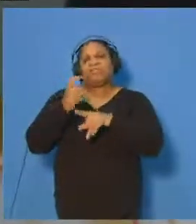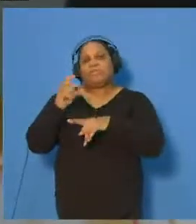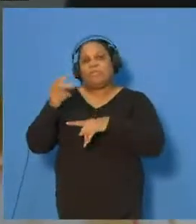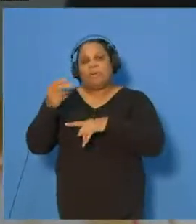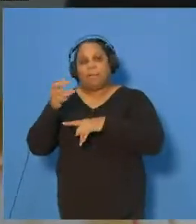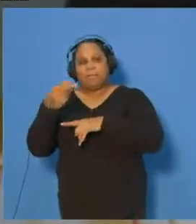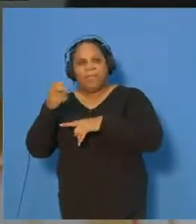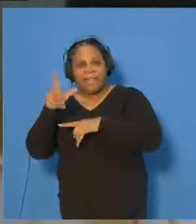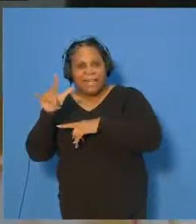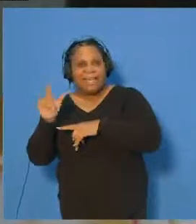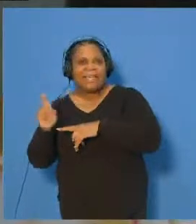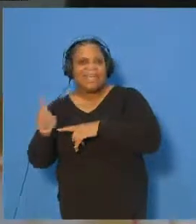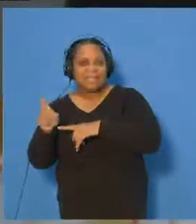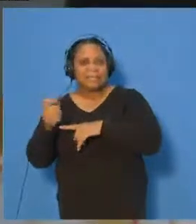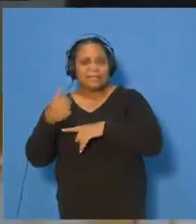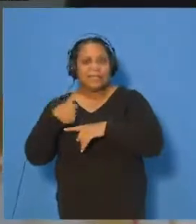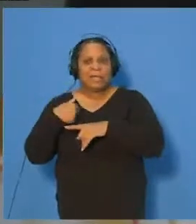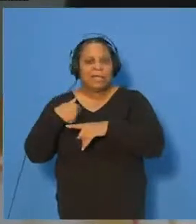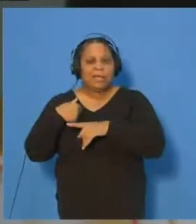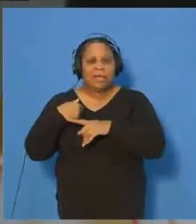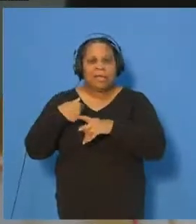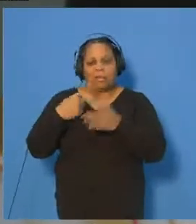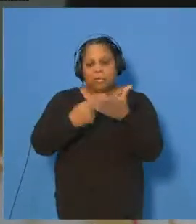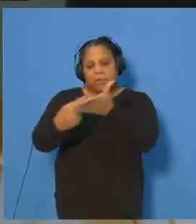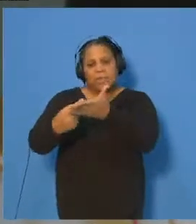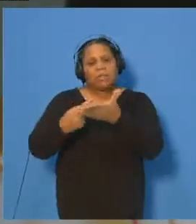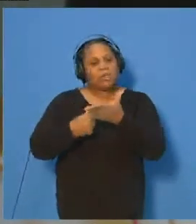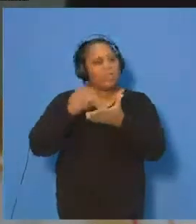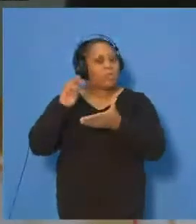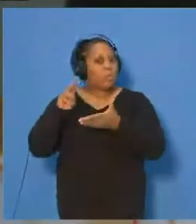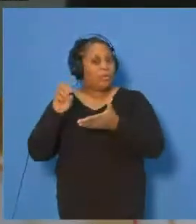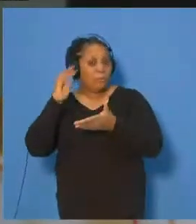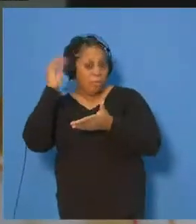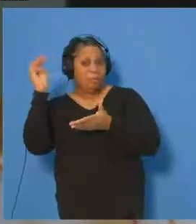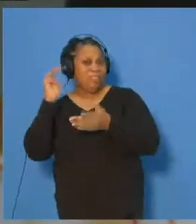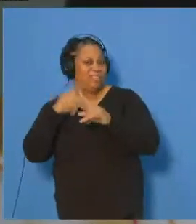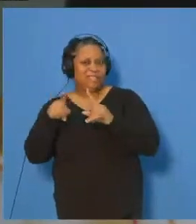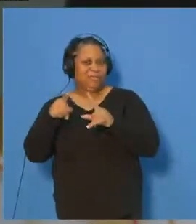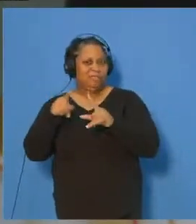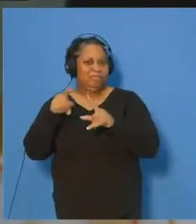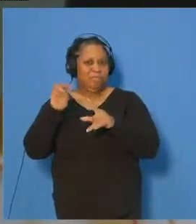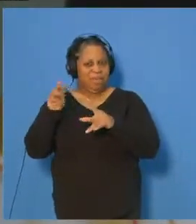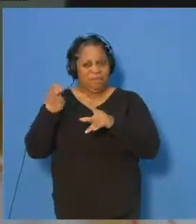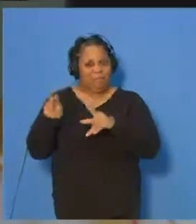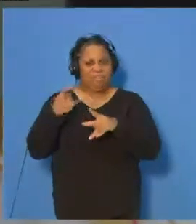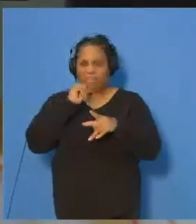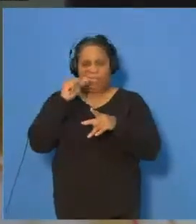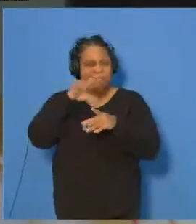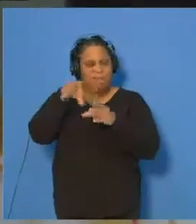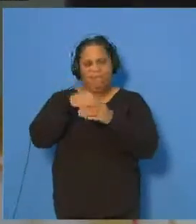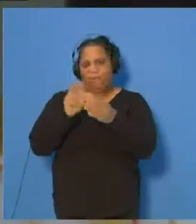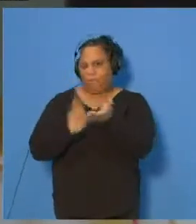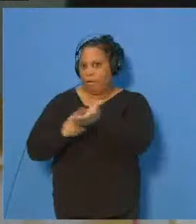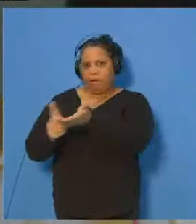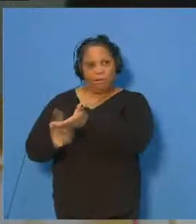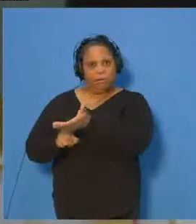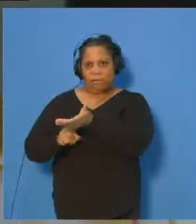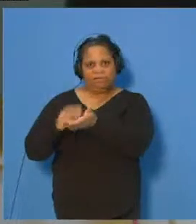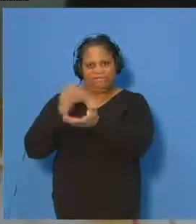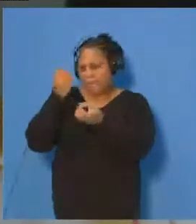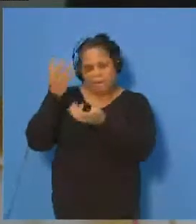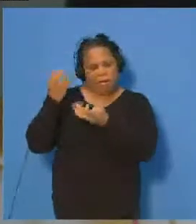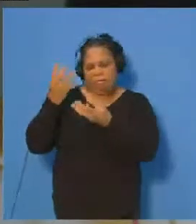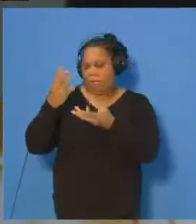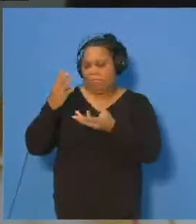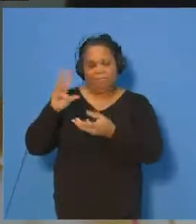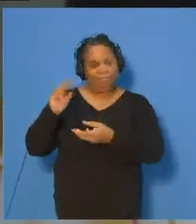information. That would have been something that would have been negotiated with the ministry, but obviously ministers don't get involved in contractual basis. So I really don't have that information.